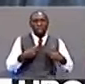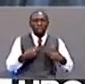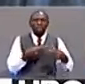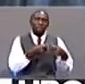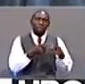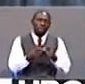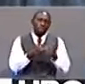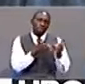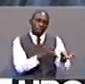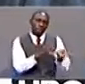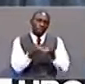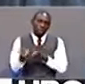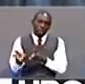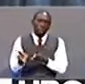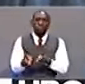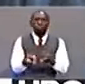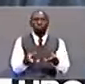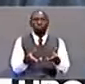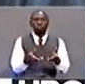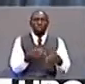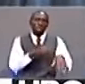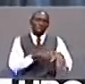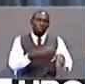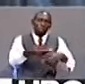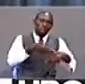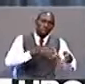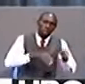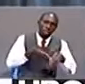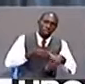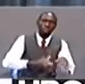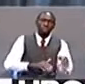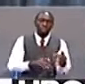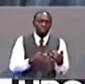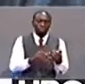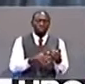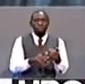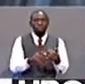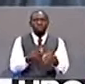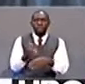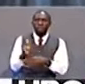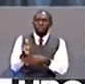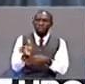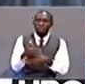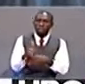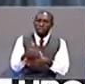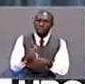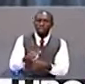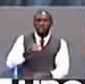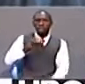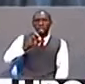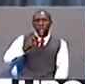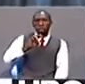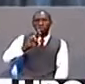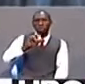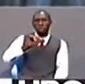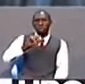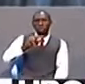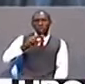ceremony. Minister Muingo was in Chabakade.